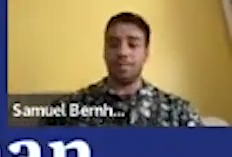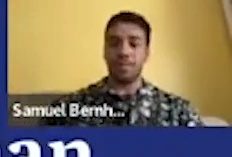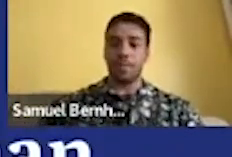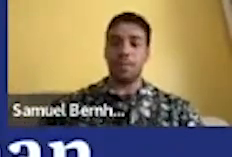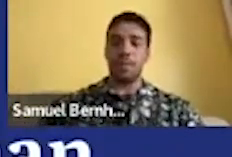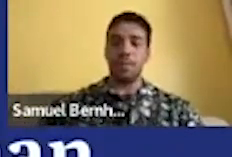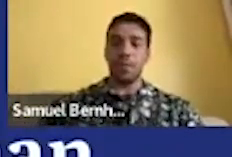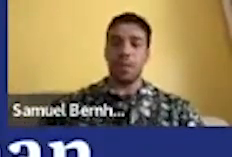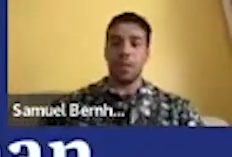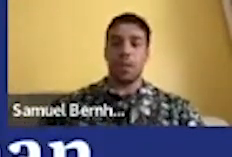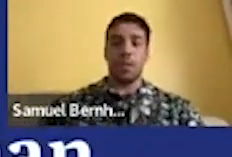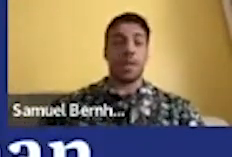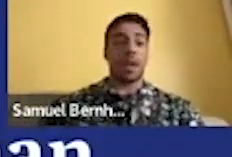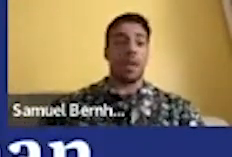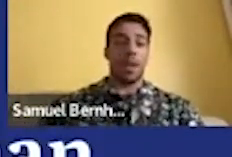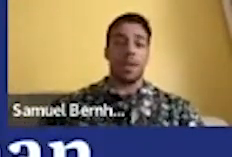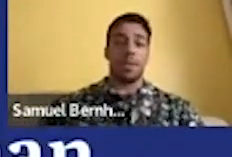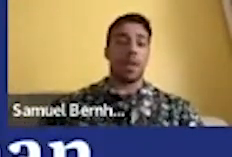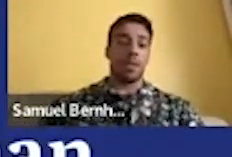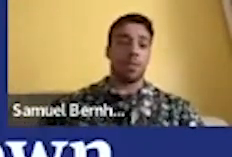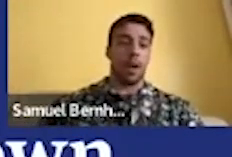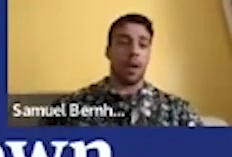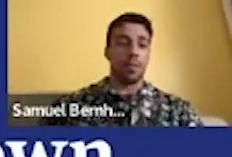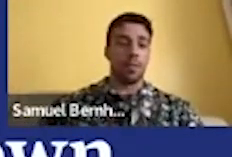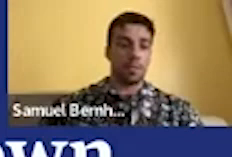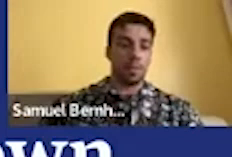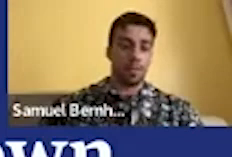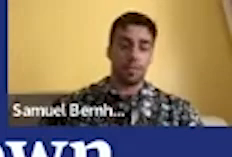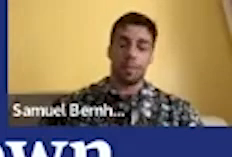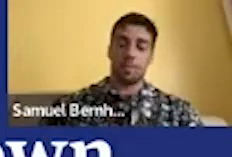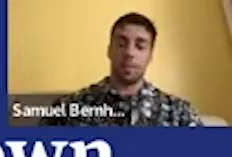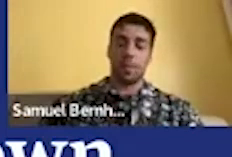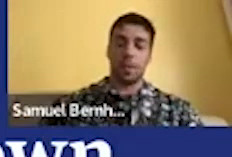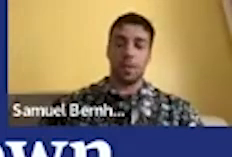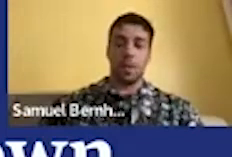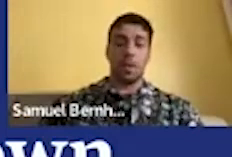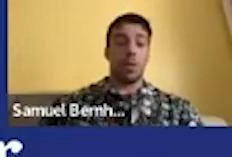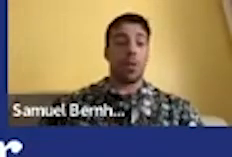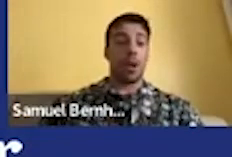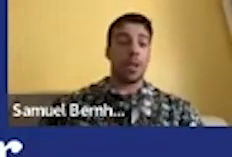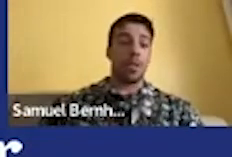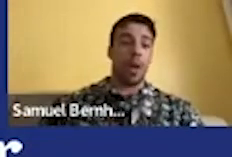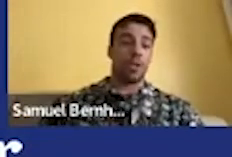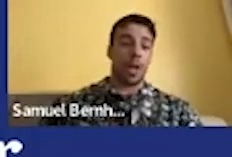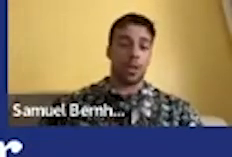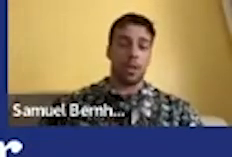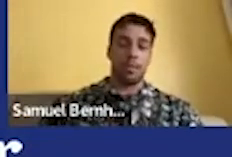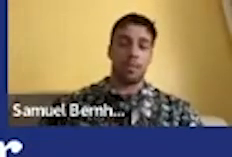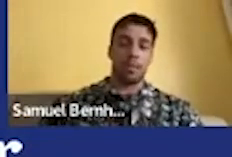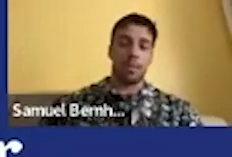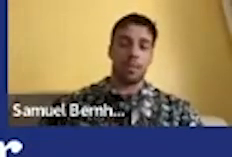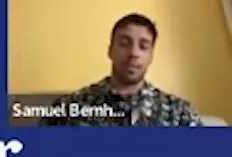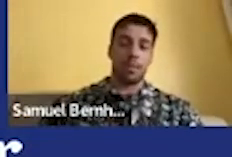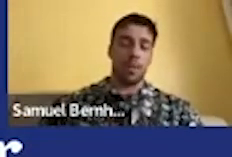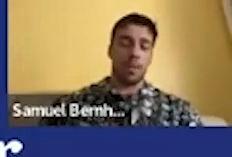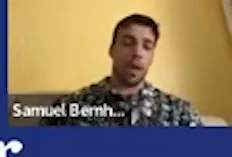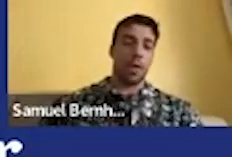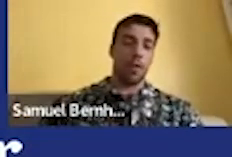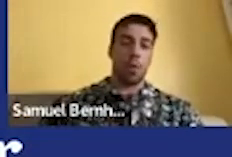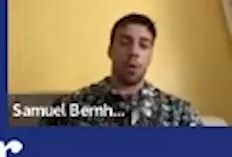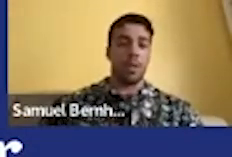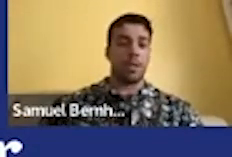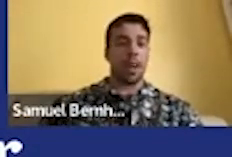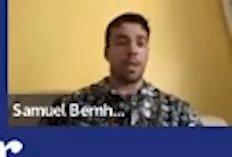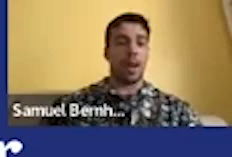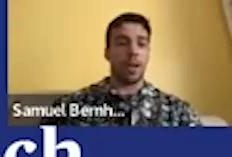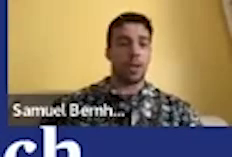Brosnan. The second is Nicholas Brown. The third is Ben Chesser. And